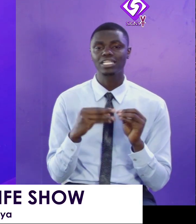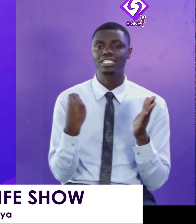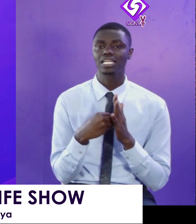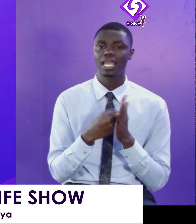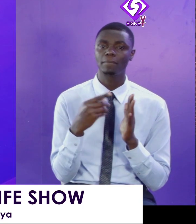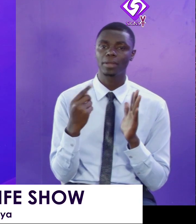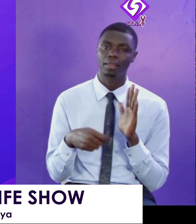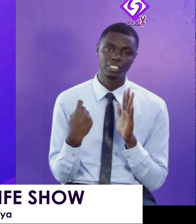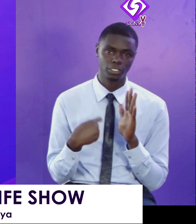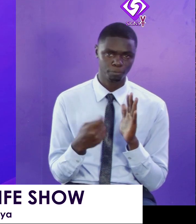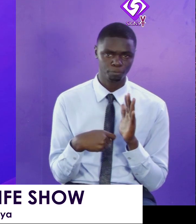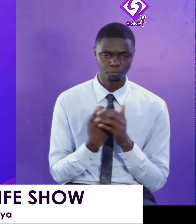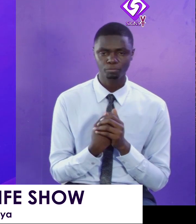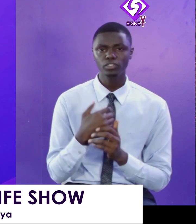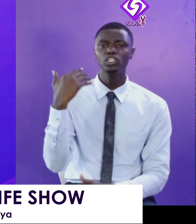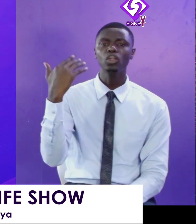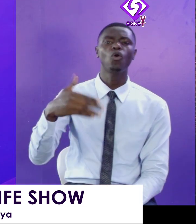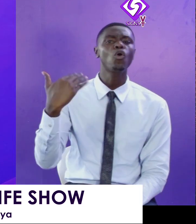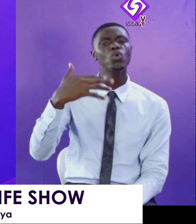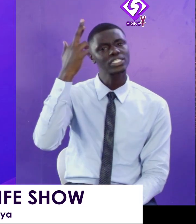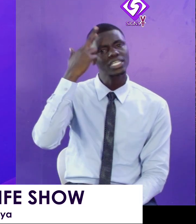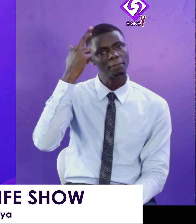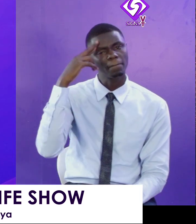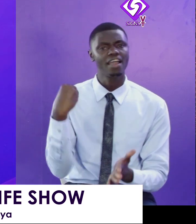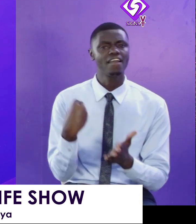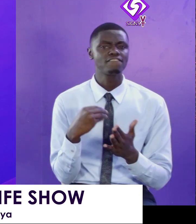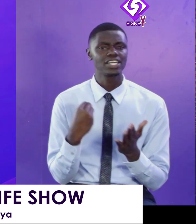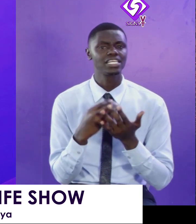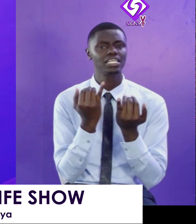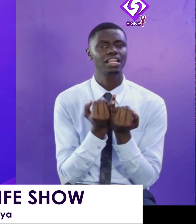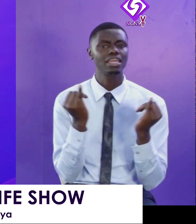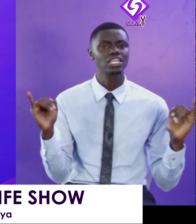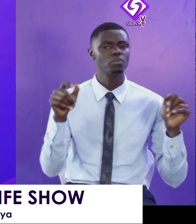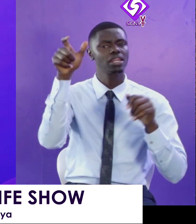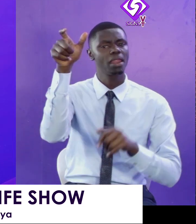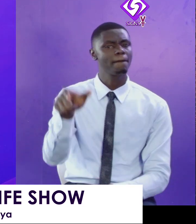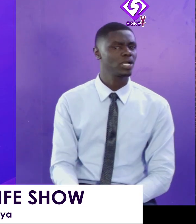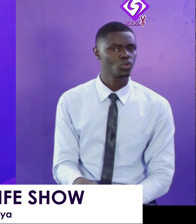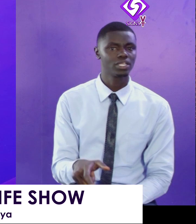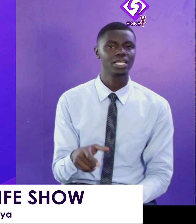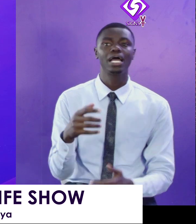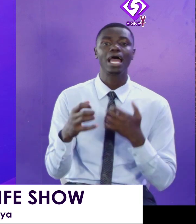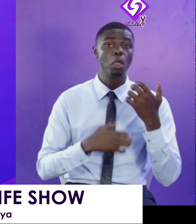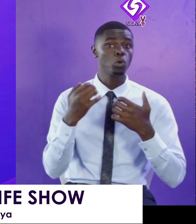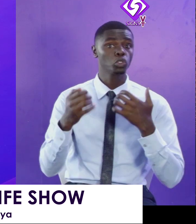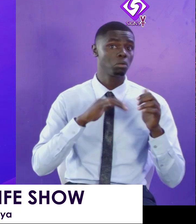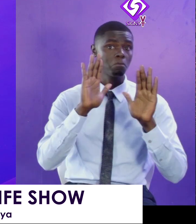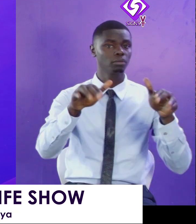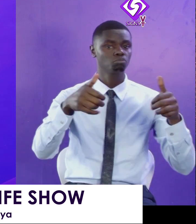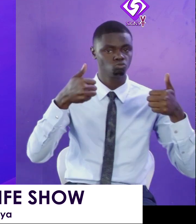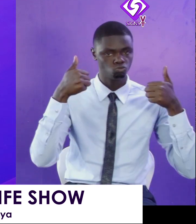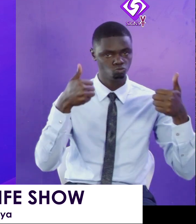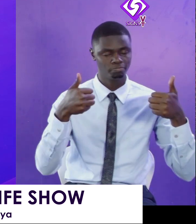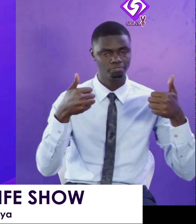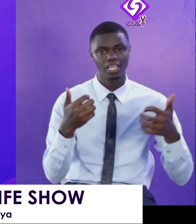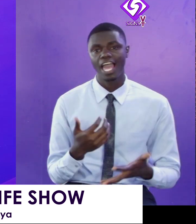machine. Always remember that a financially independent individual is emotionally stable. There is